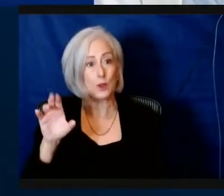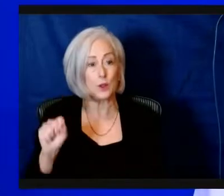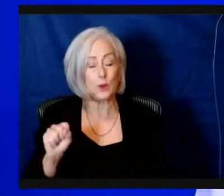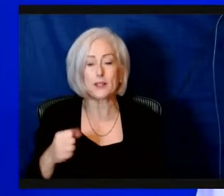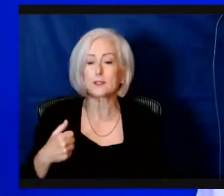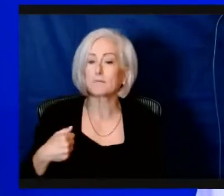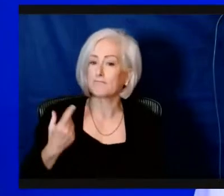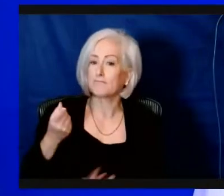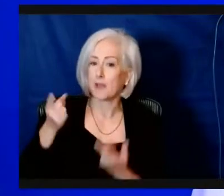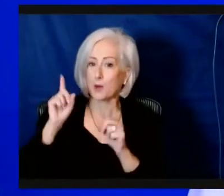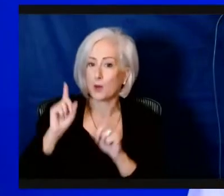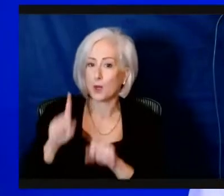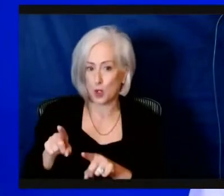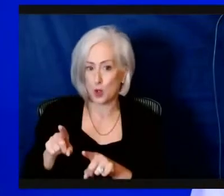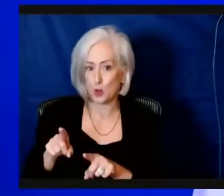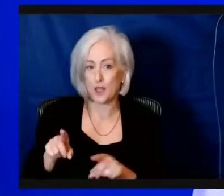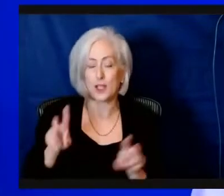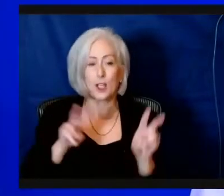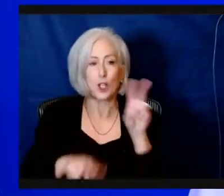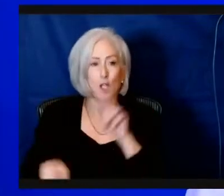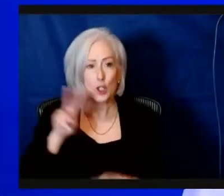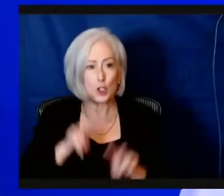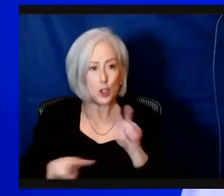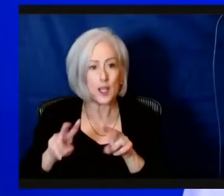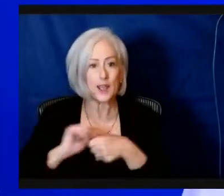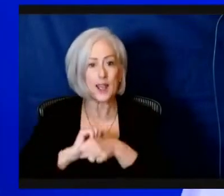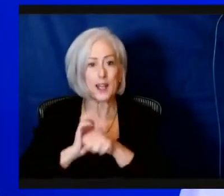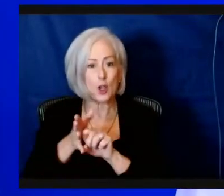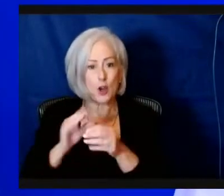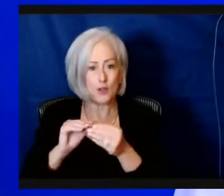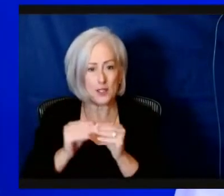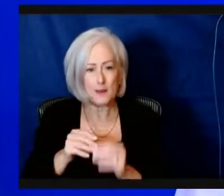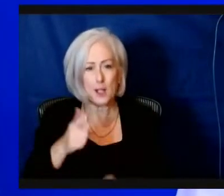at covariance.org, it looks like that we have a smattering or a smidge of